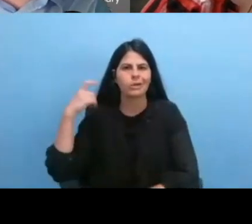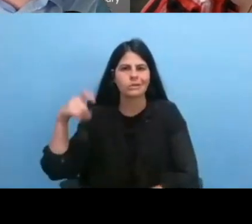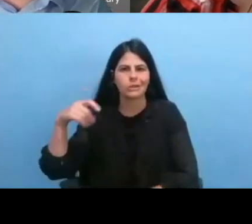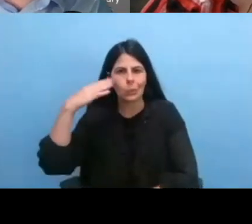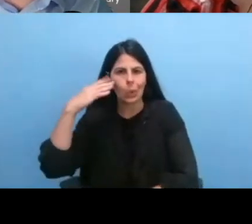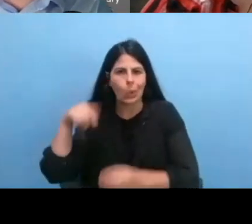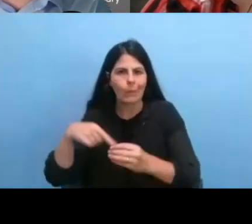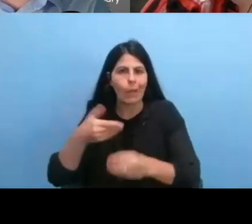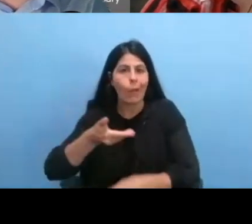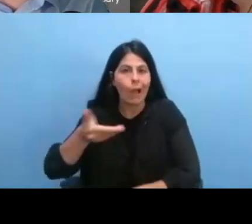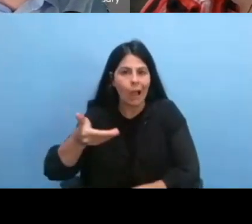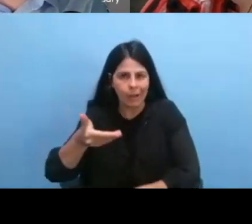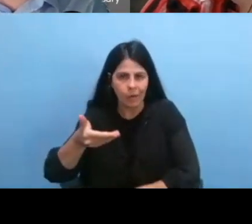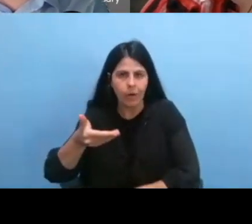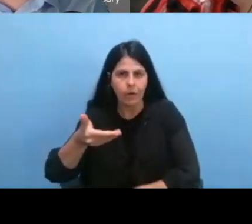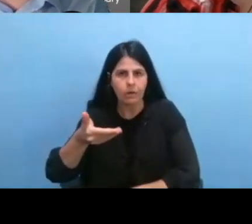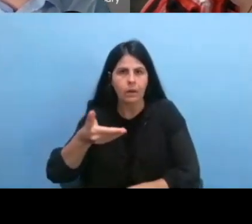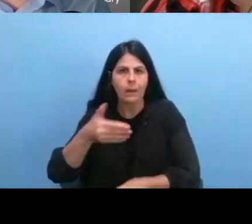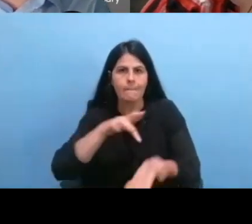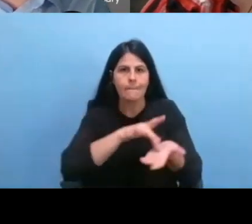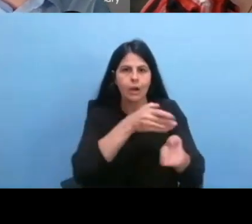disabilities? And I'll go to Jackie first.